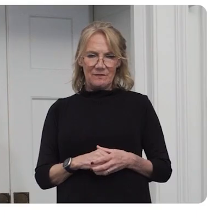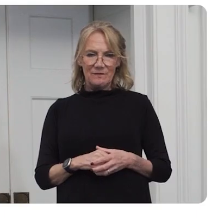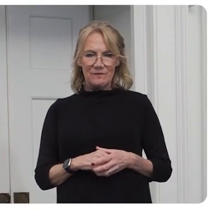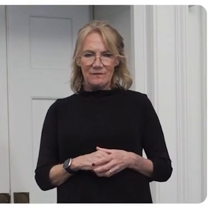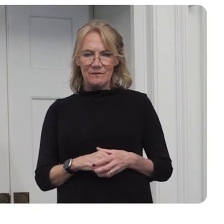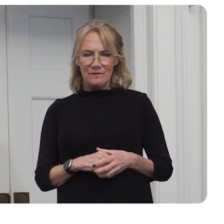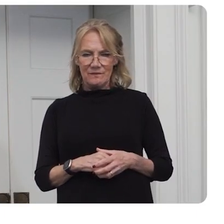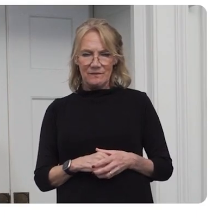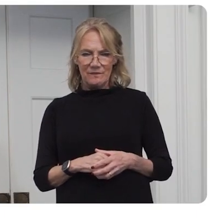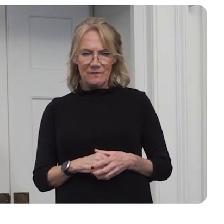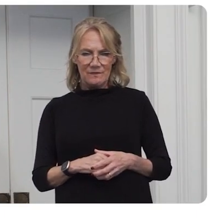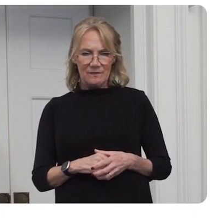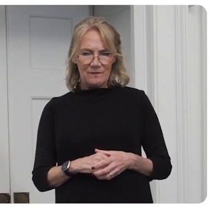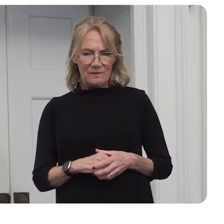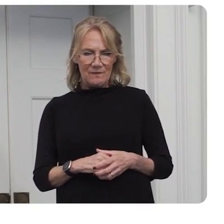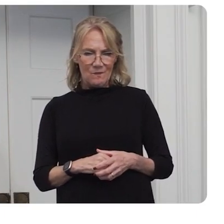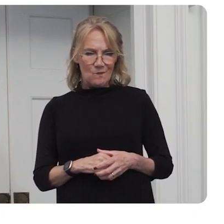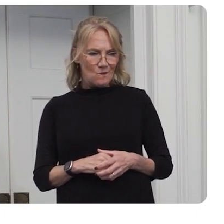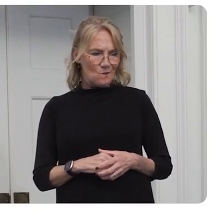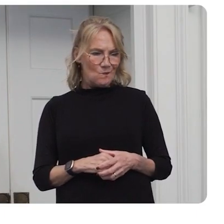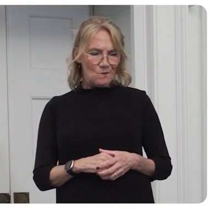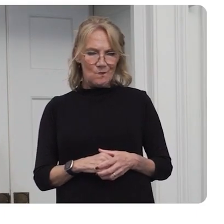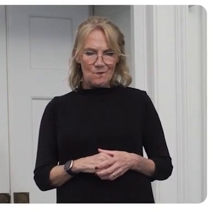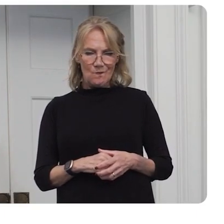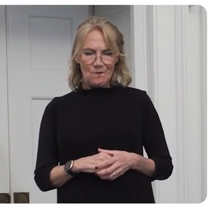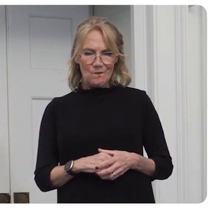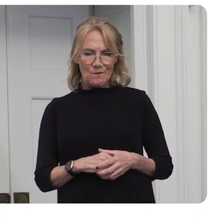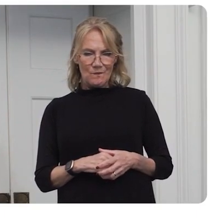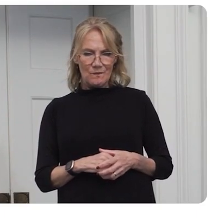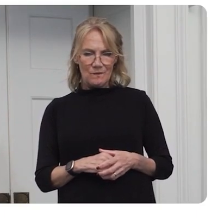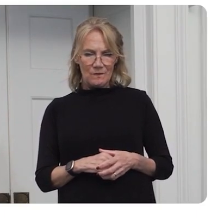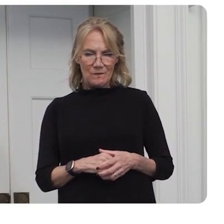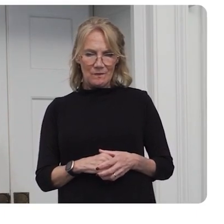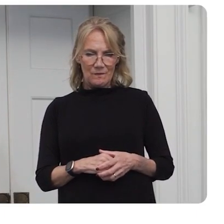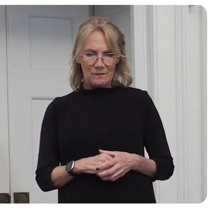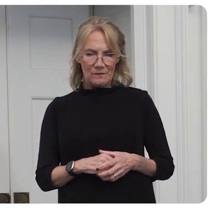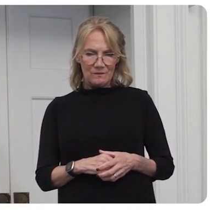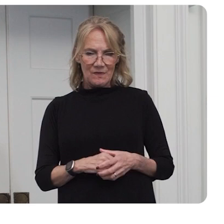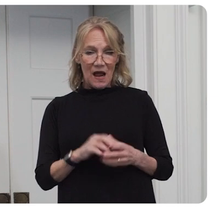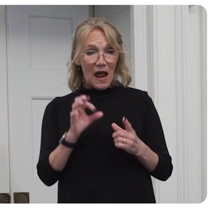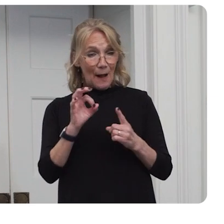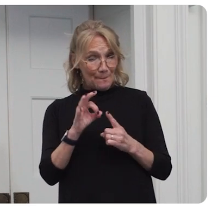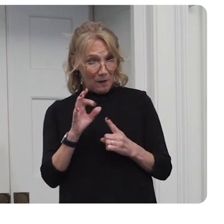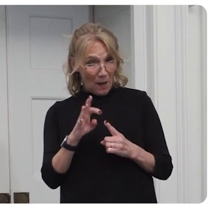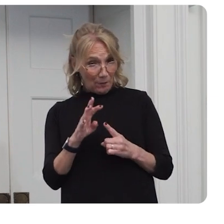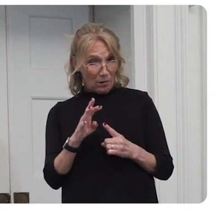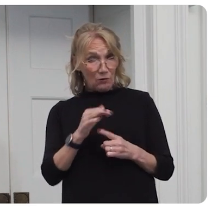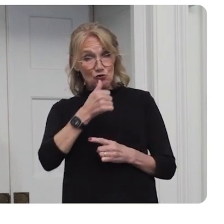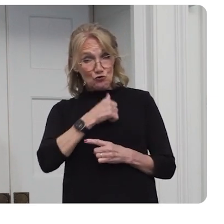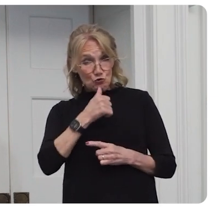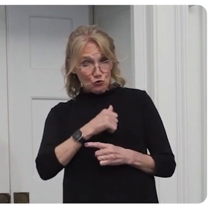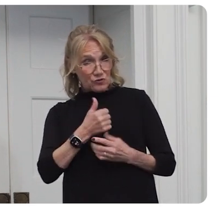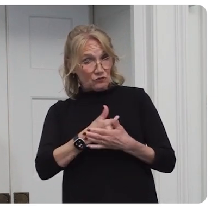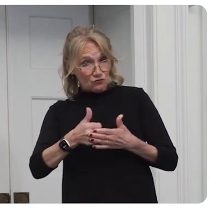all music on, I do. Love to listen. And purple is one of the colours that crops up in